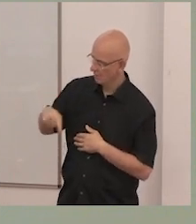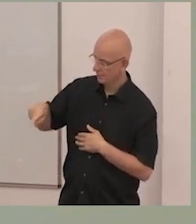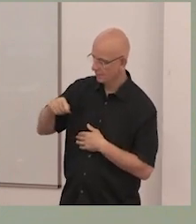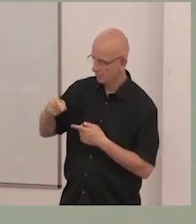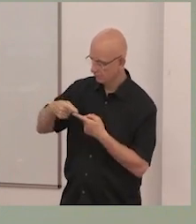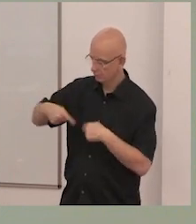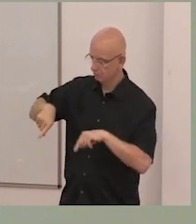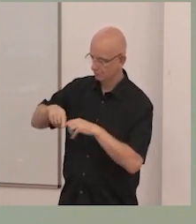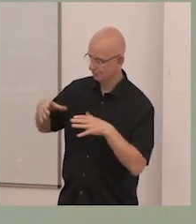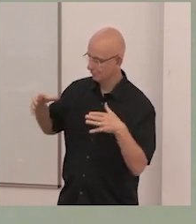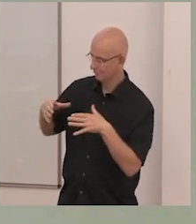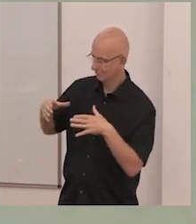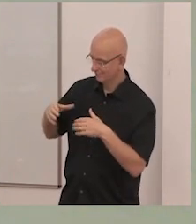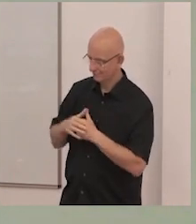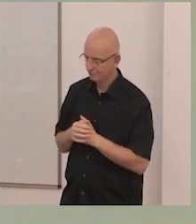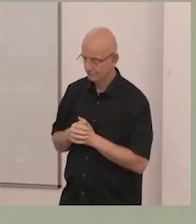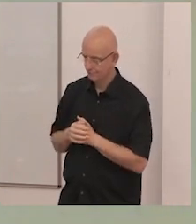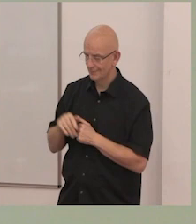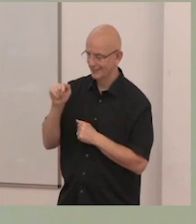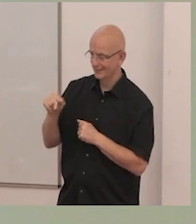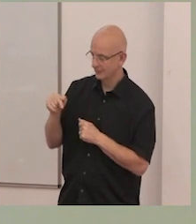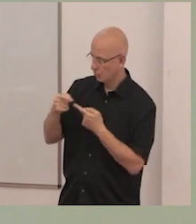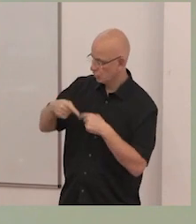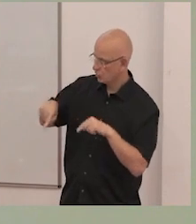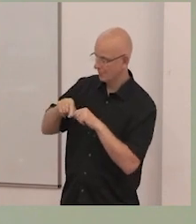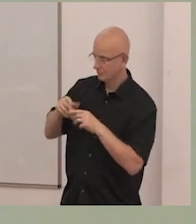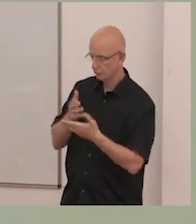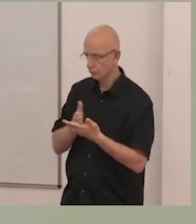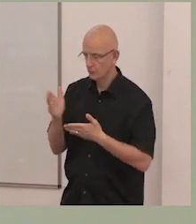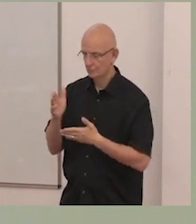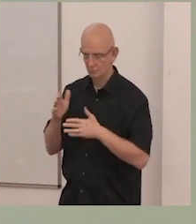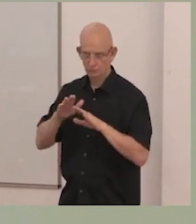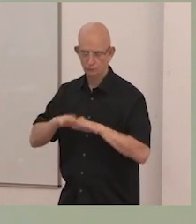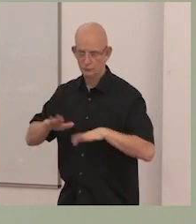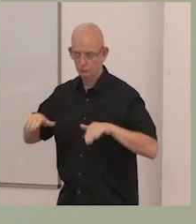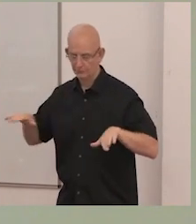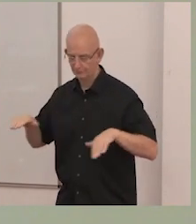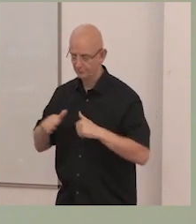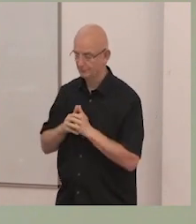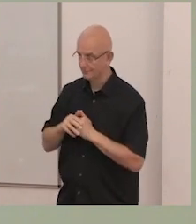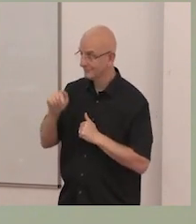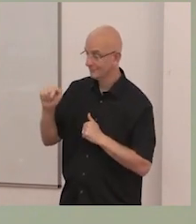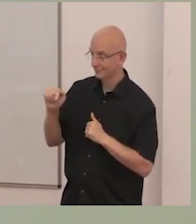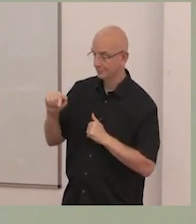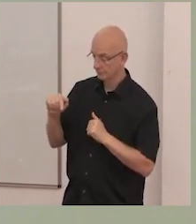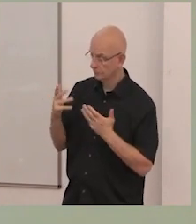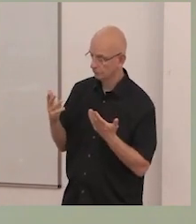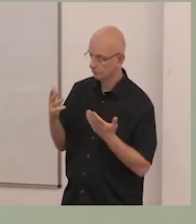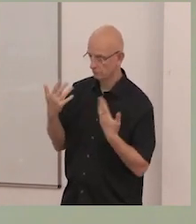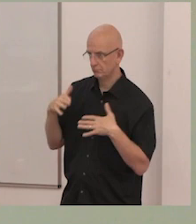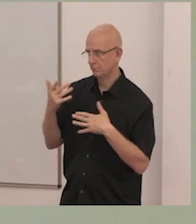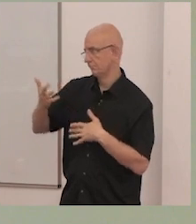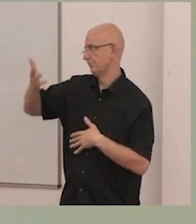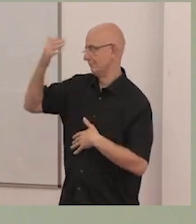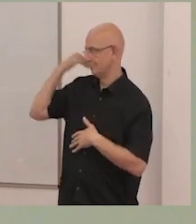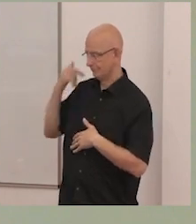Child. Well, it was quite many years ago, so I